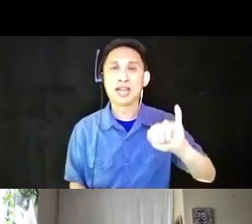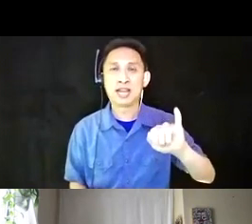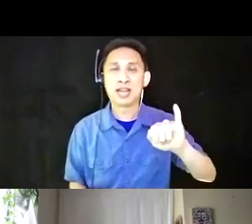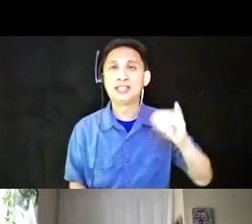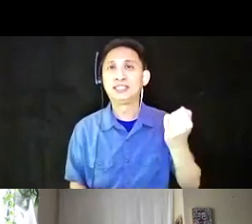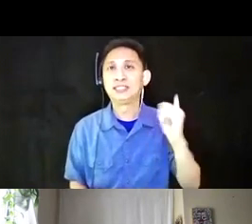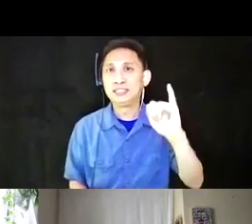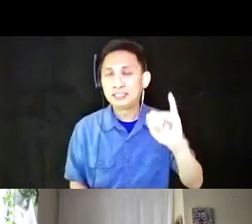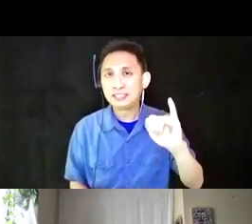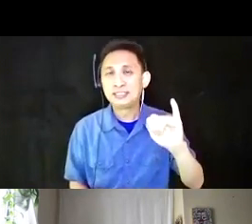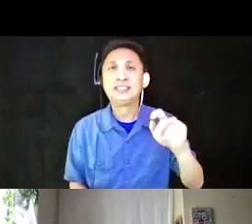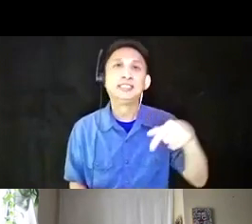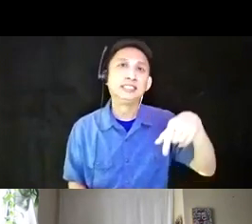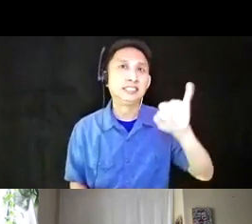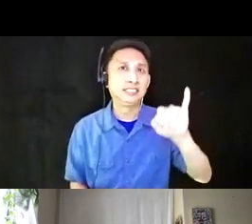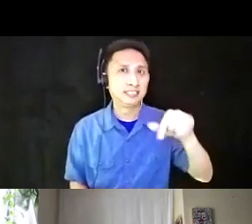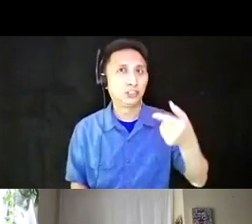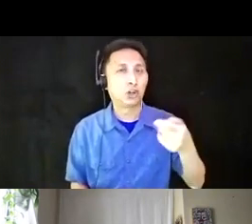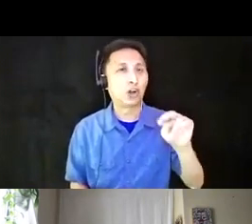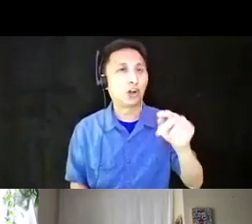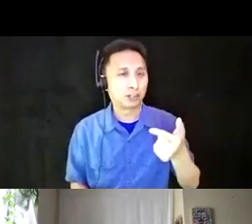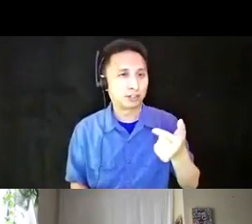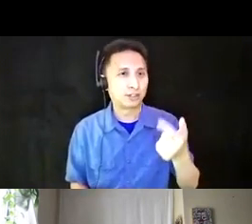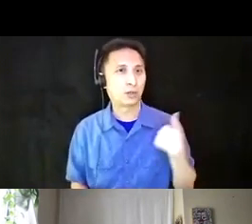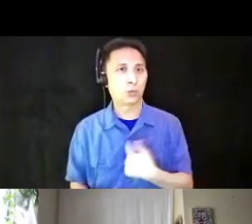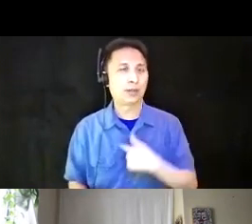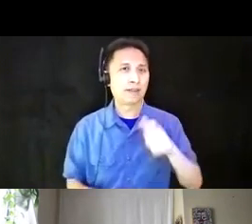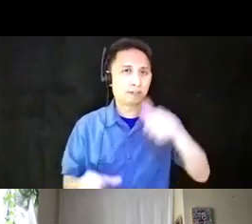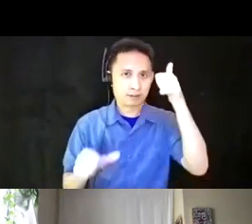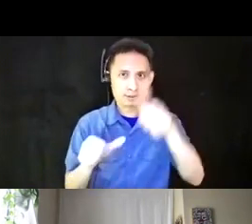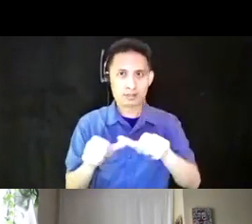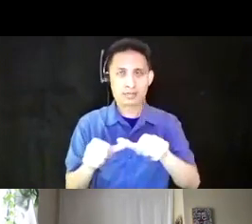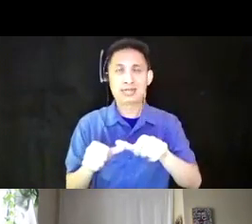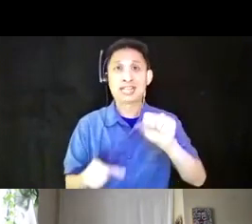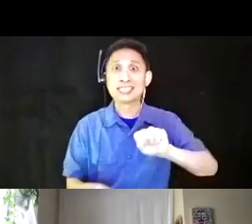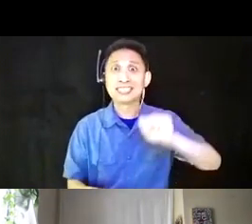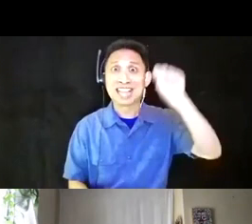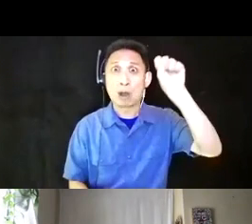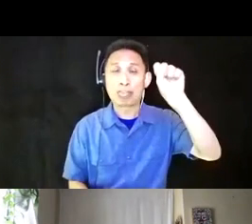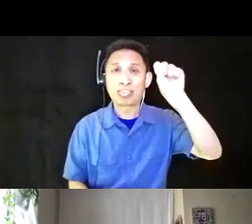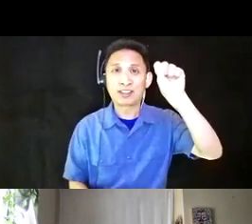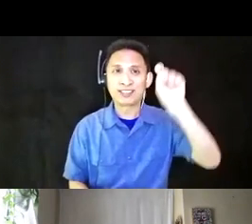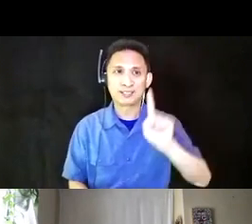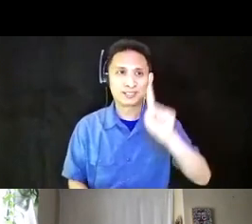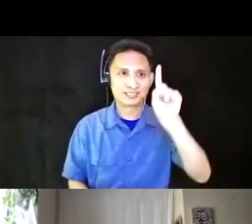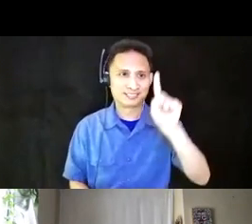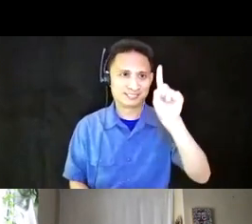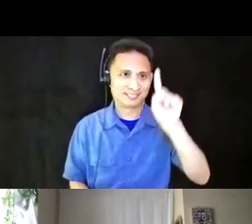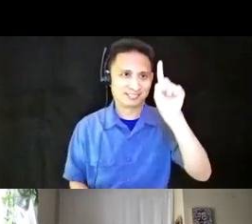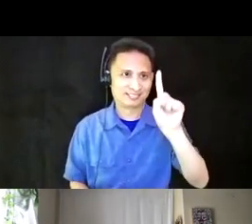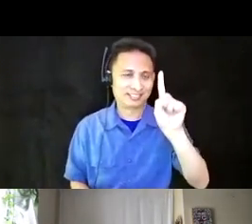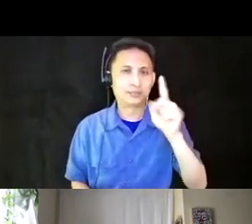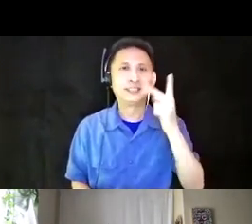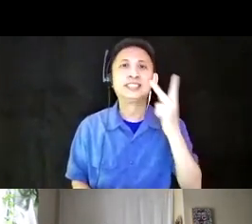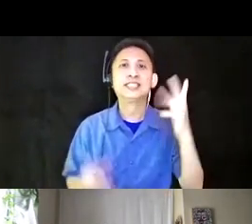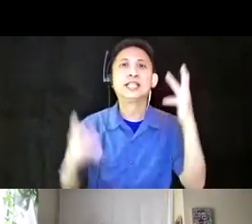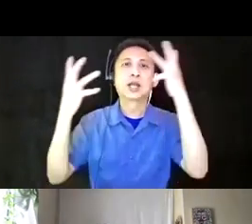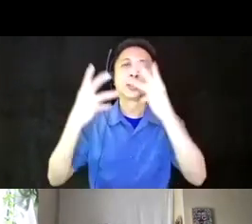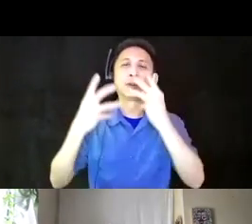south. South is the element of fire, and you can see in Singha's really beautiful illustration of the